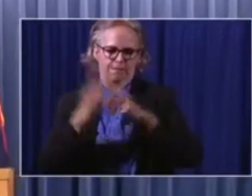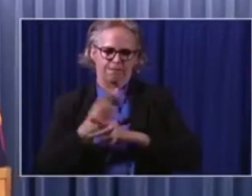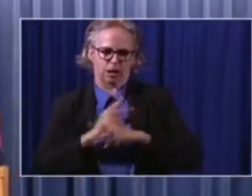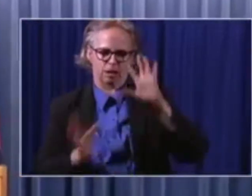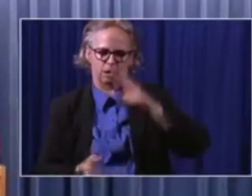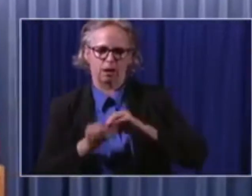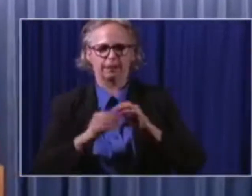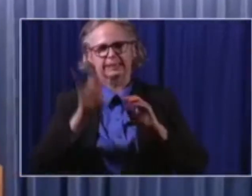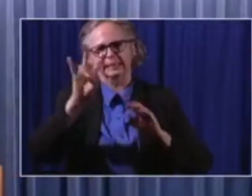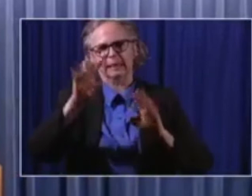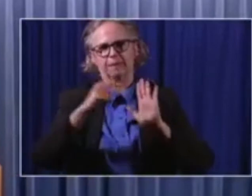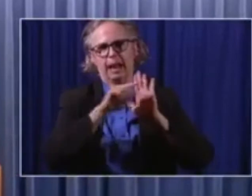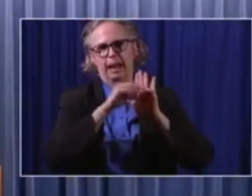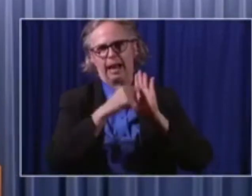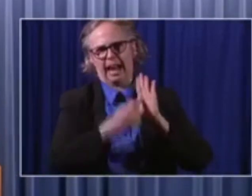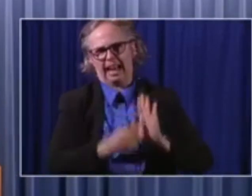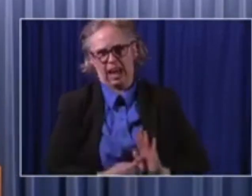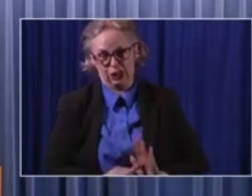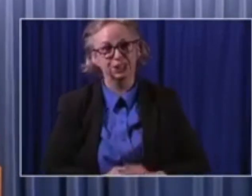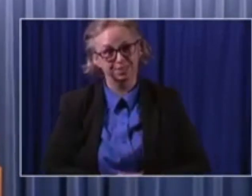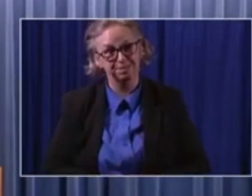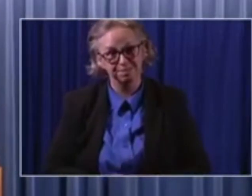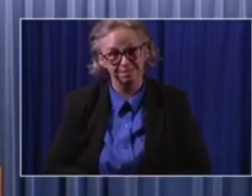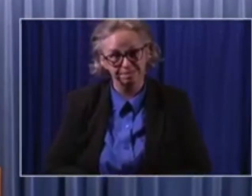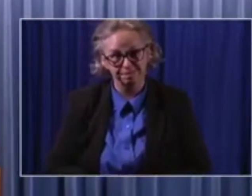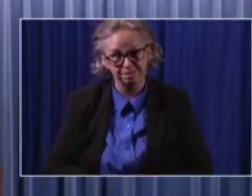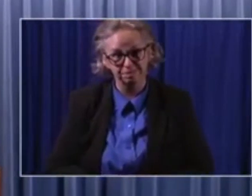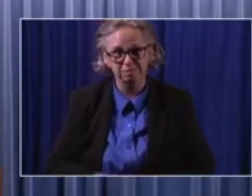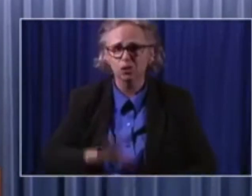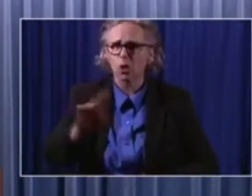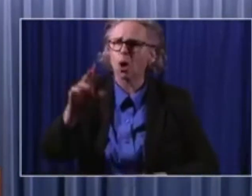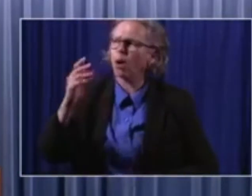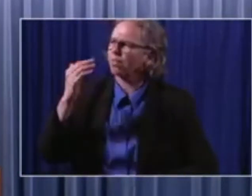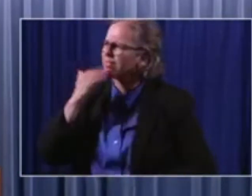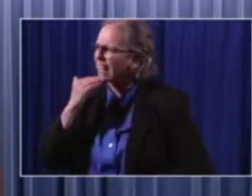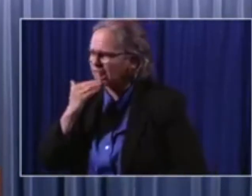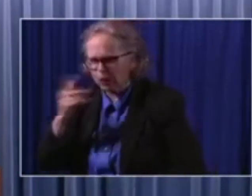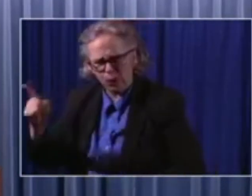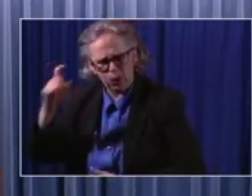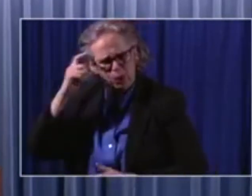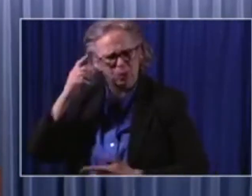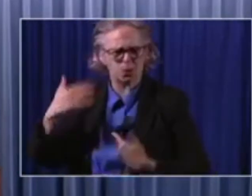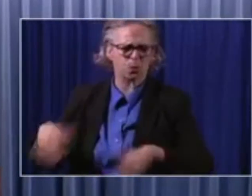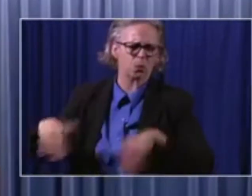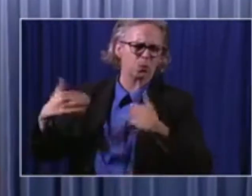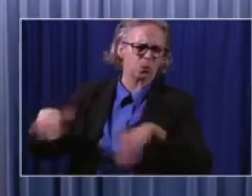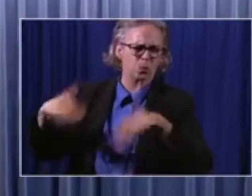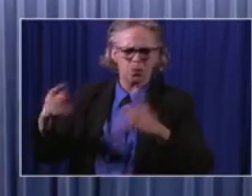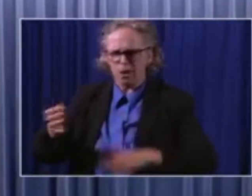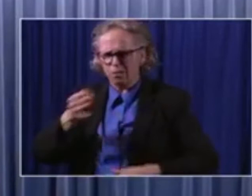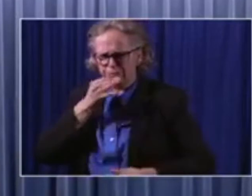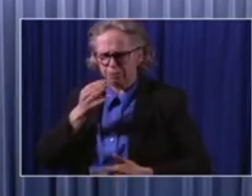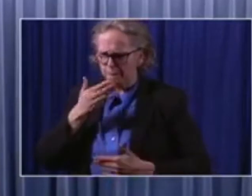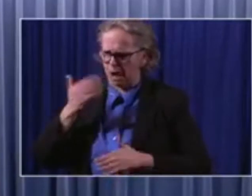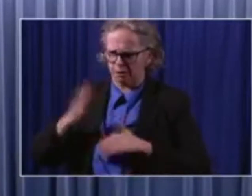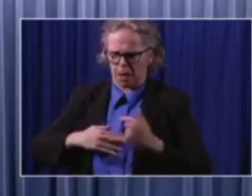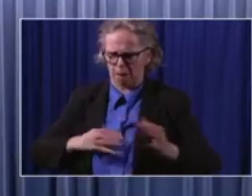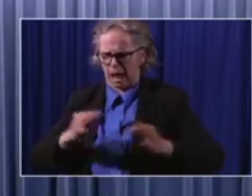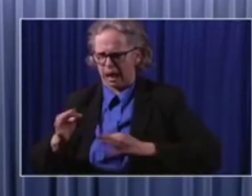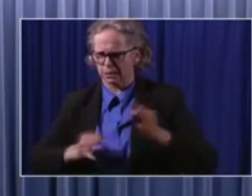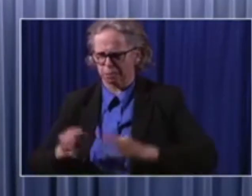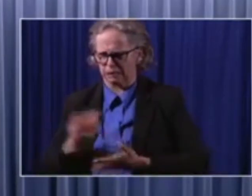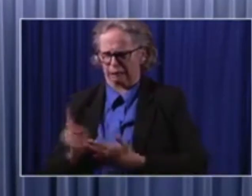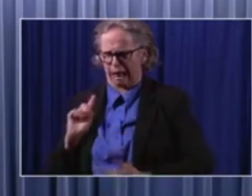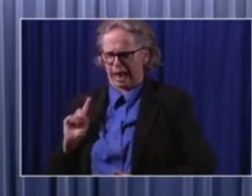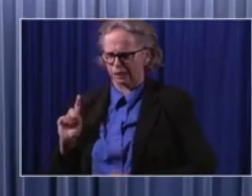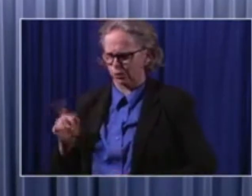great explanation, a lot better explanation than I did last week. So that's why we asked you to come in and give You did